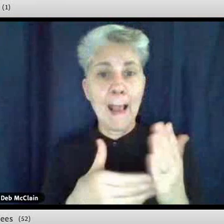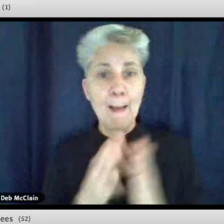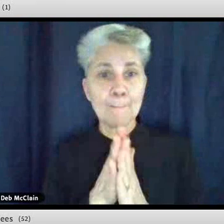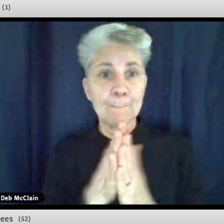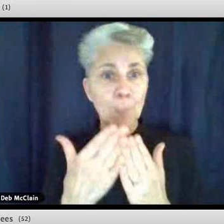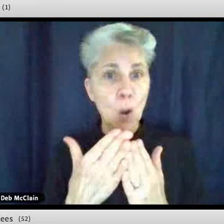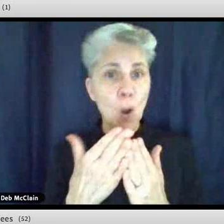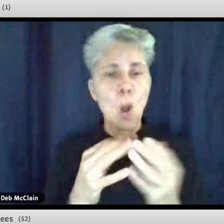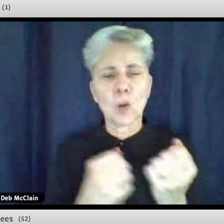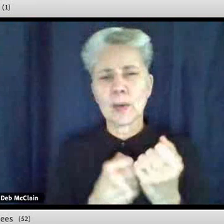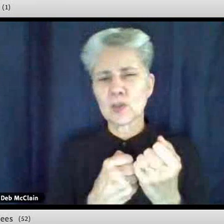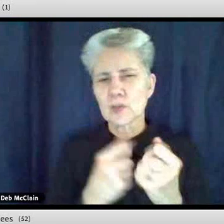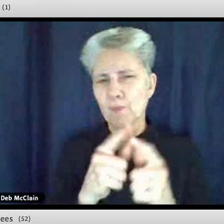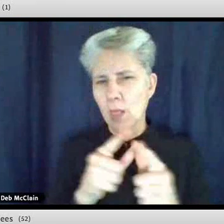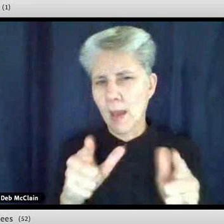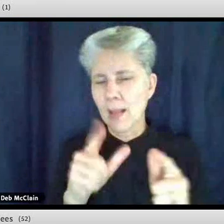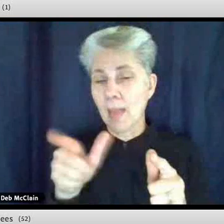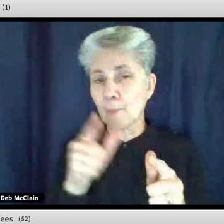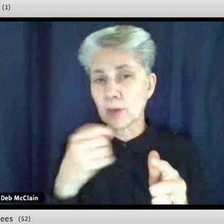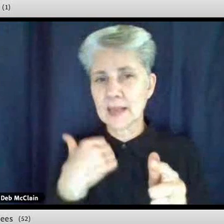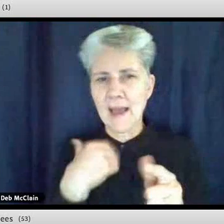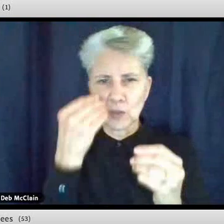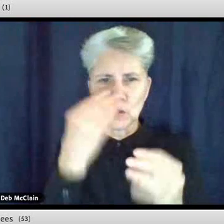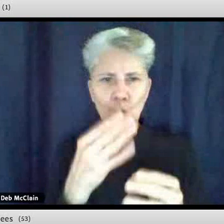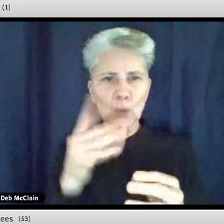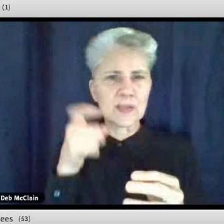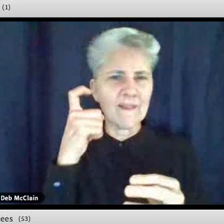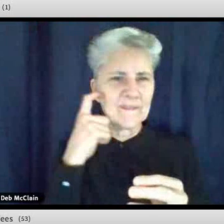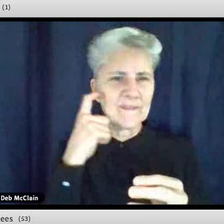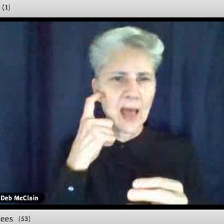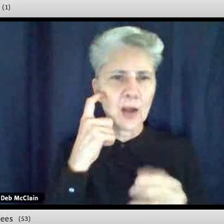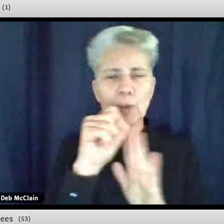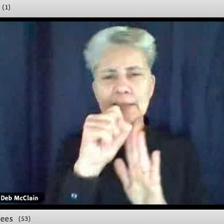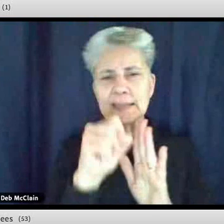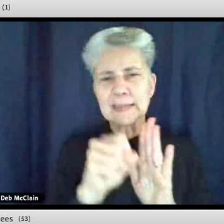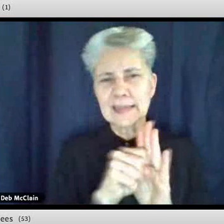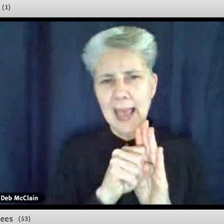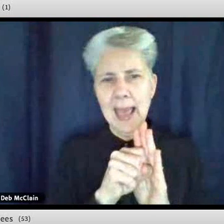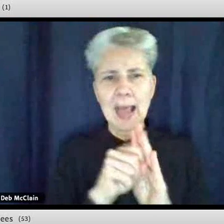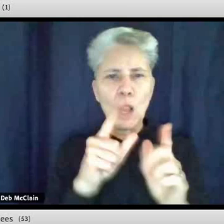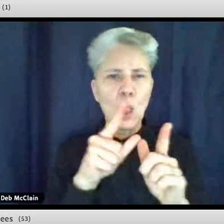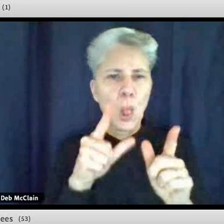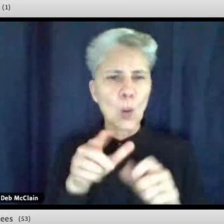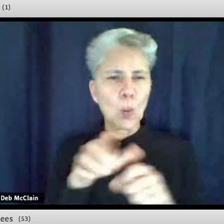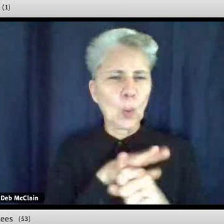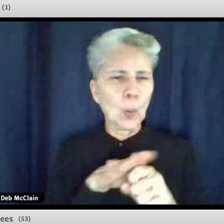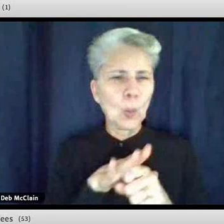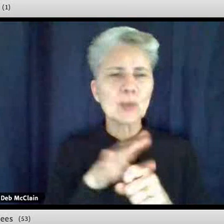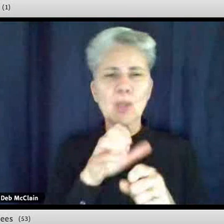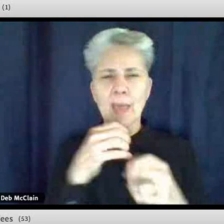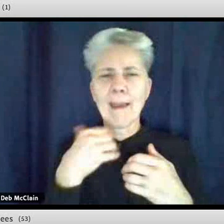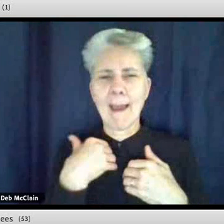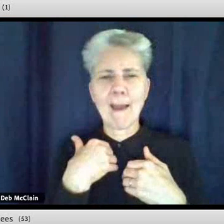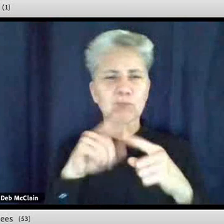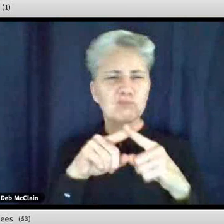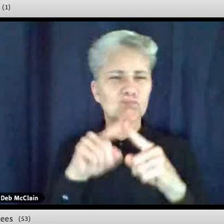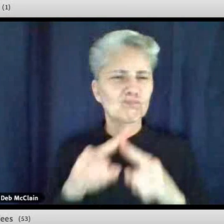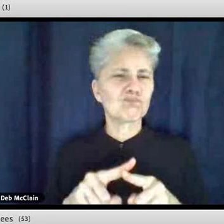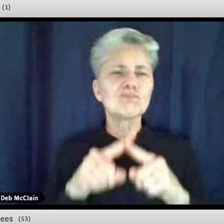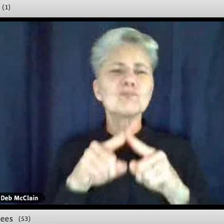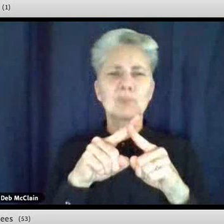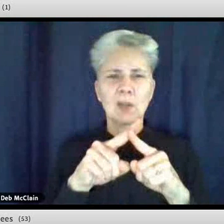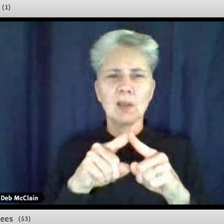handbook, they've got resources for libraries, news, federal resources, resources from ALA, state and local